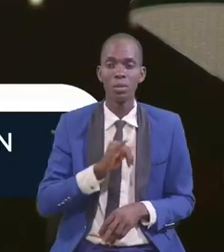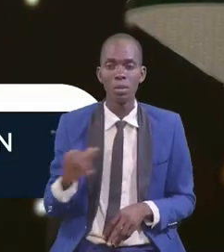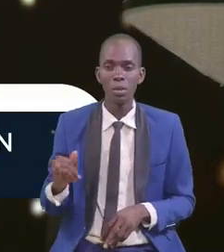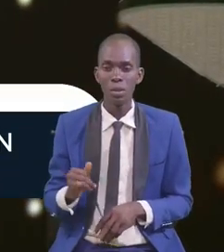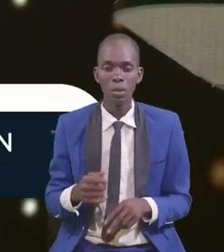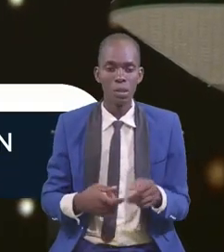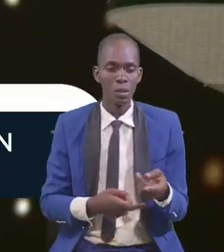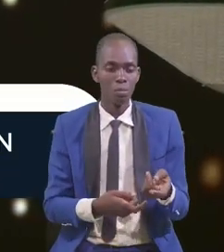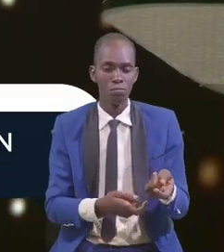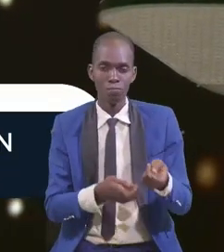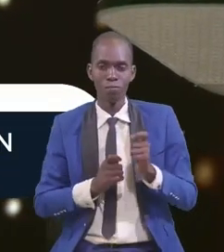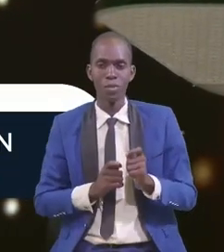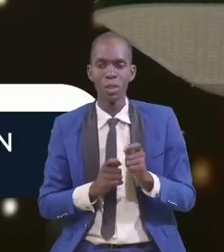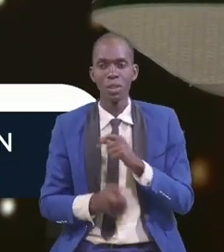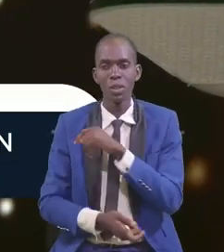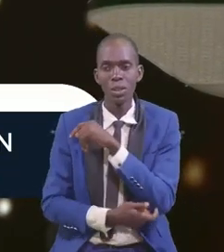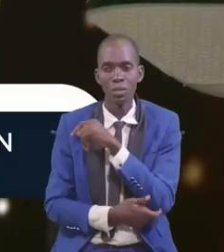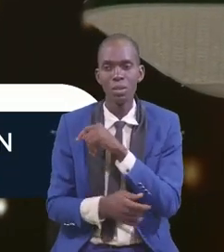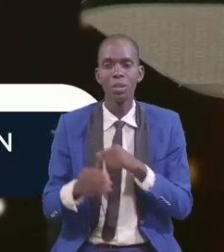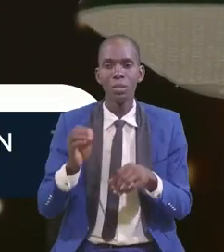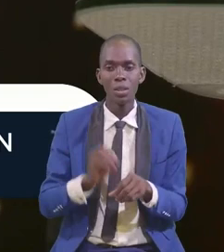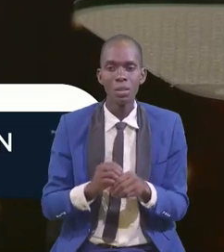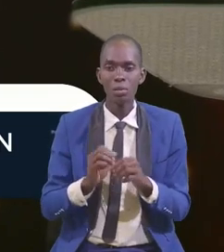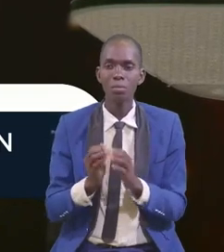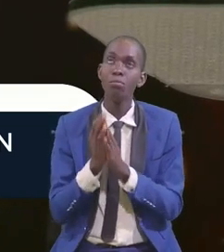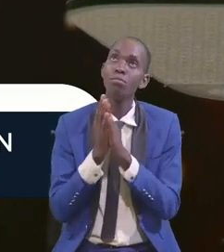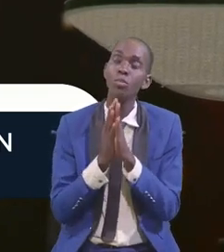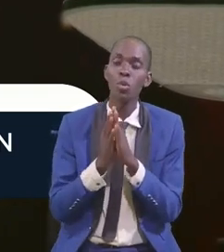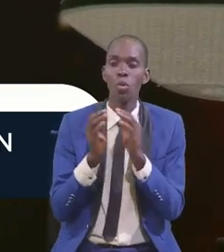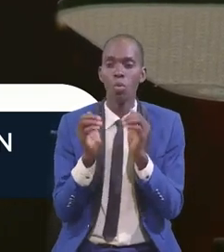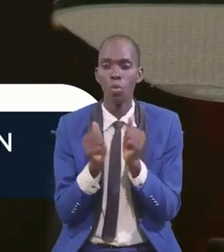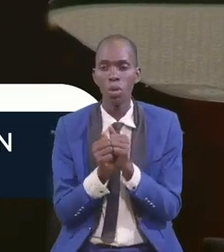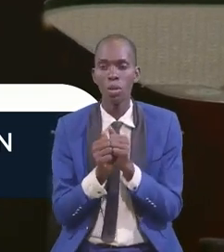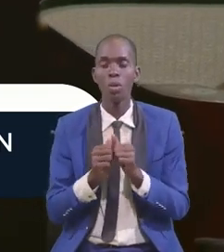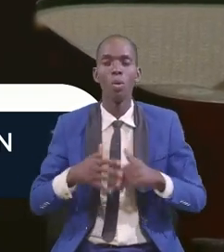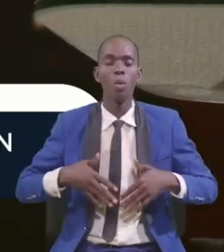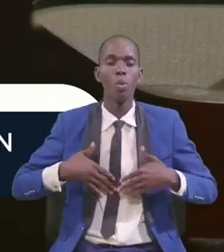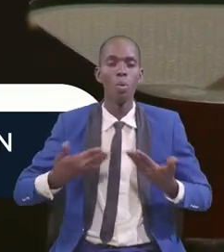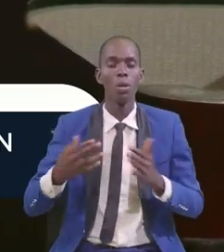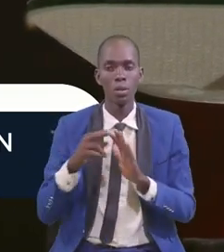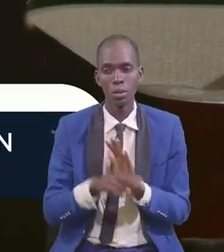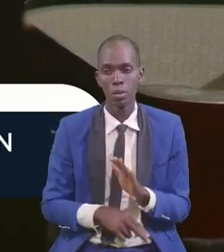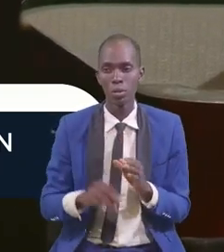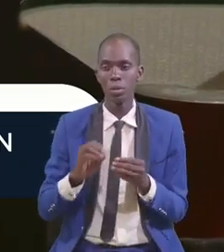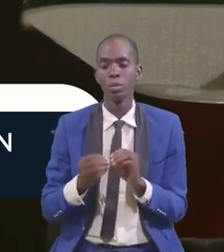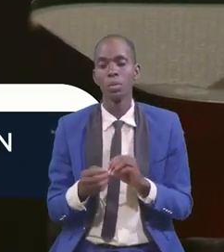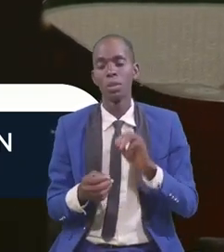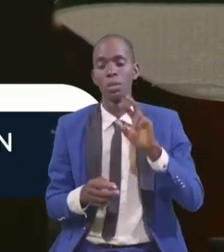appealing temptations in supplication with willingness. Number